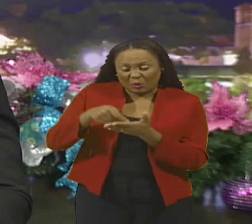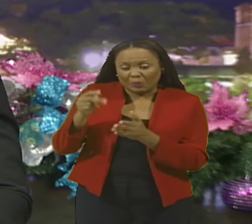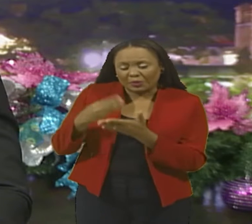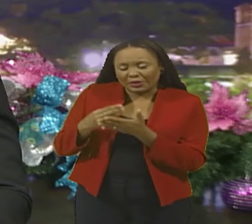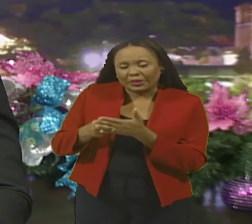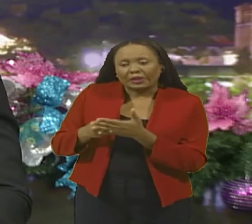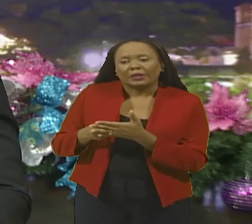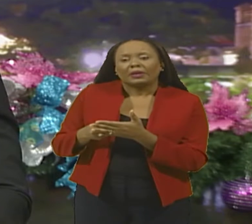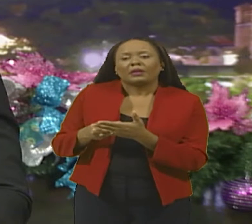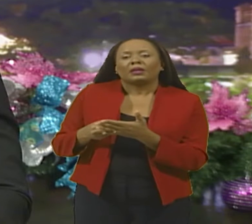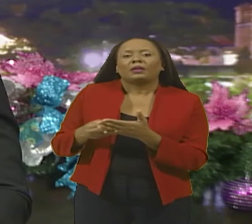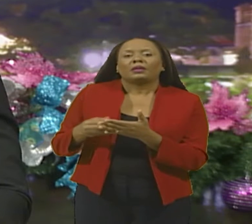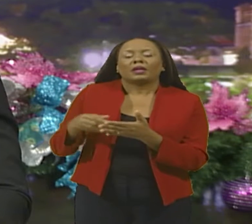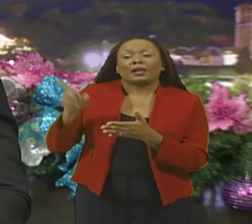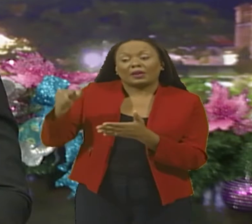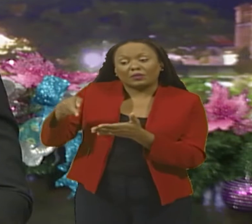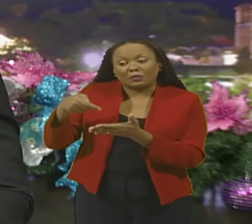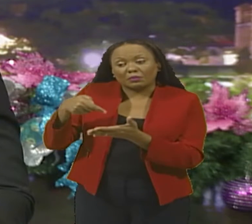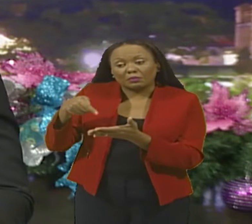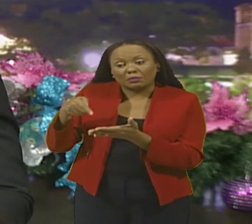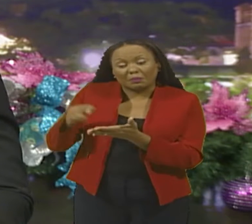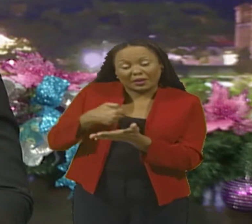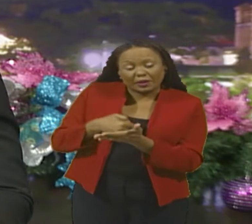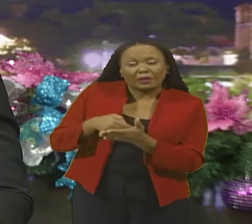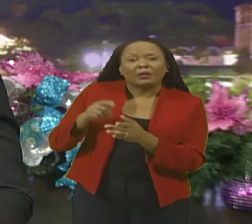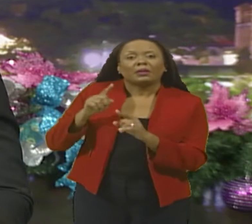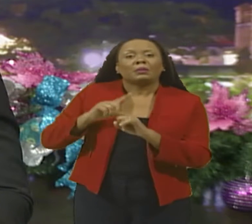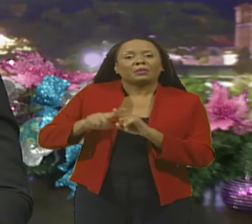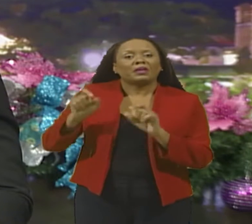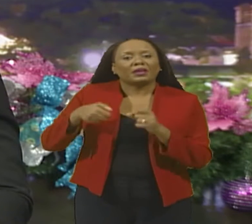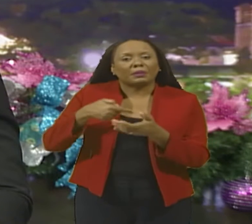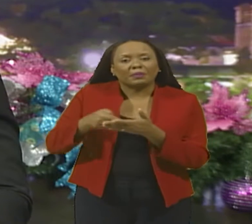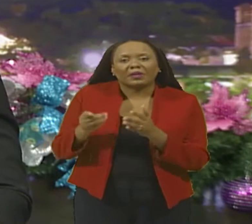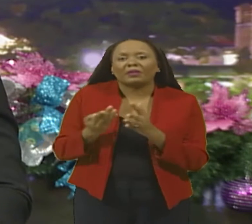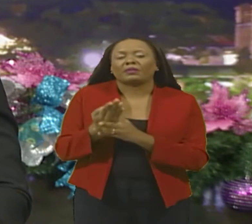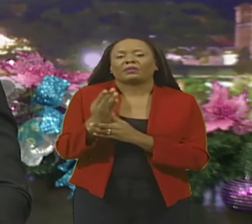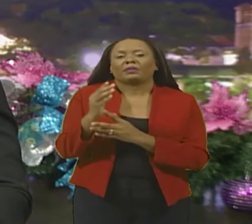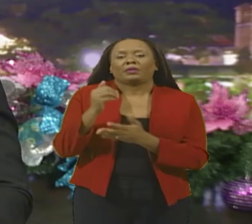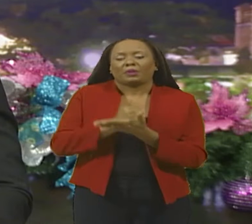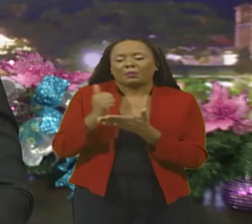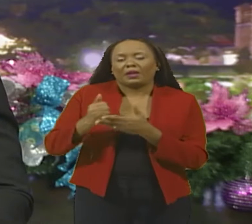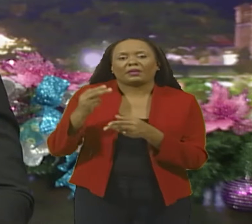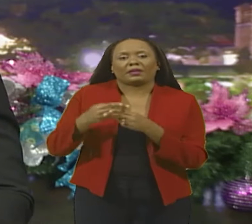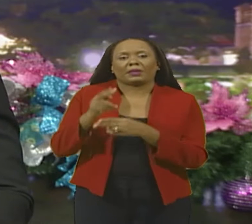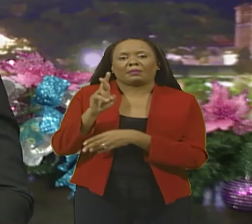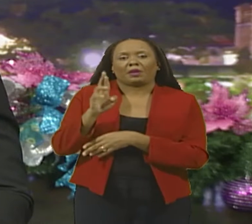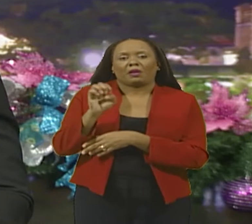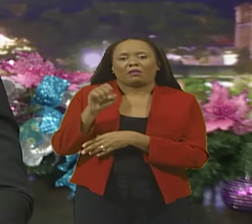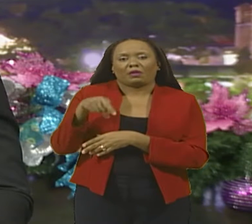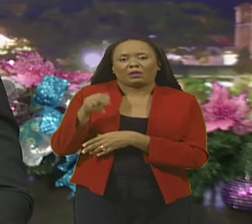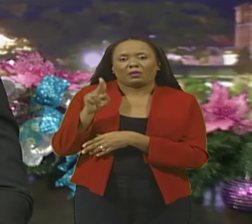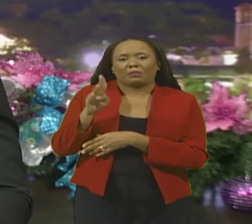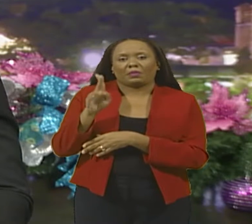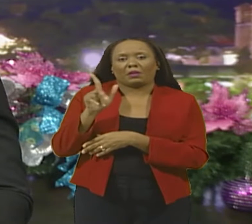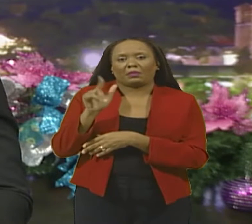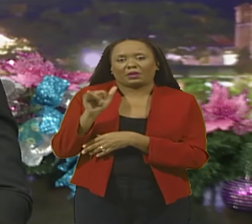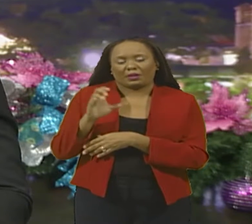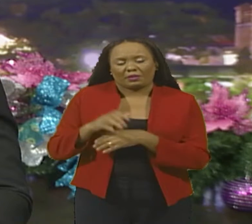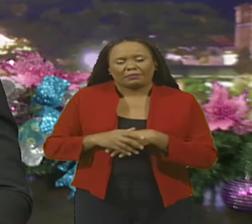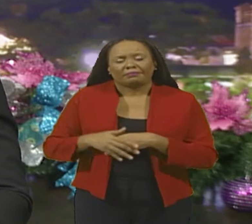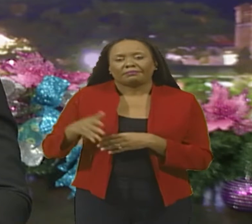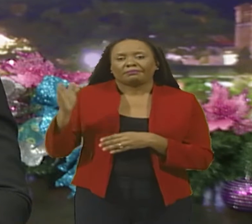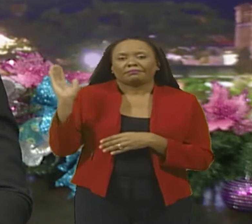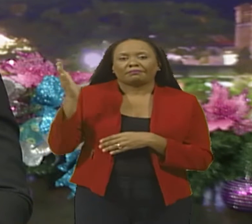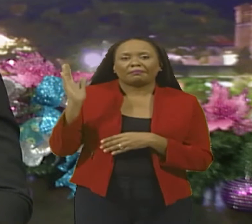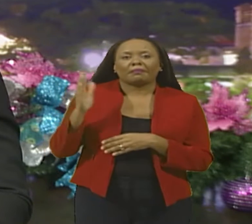says the Commission is allowing them to make payments through any branch of Republic Bank. Mr. Hines was speaking at a RDC workshop